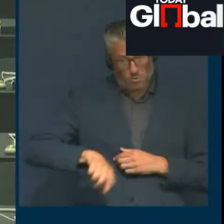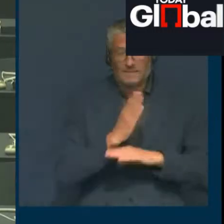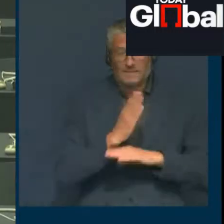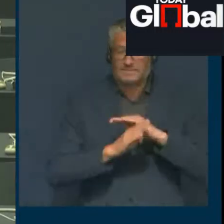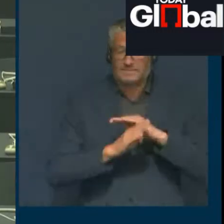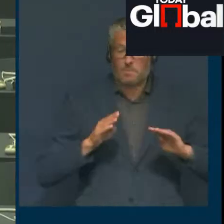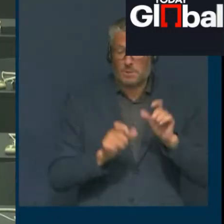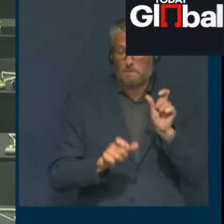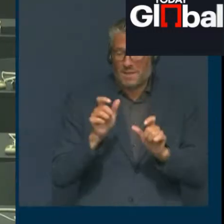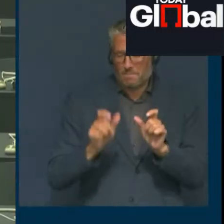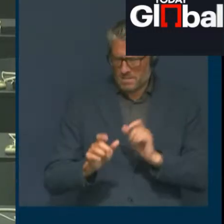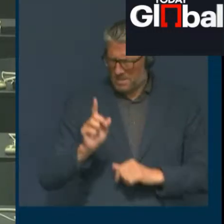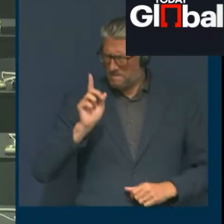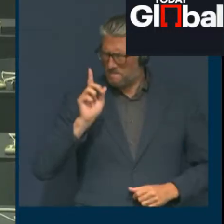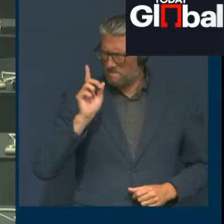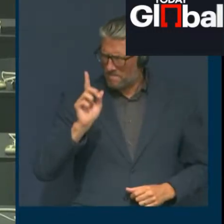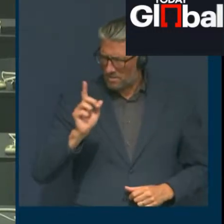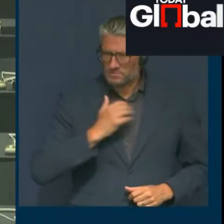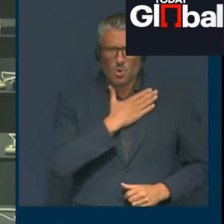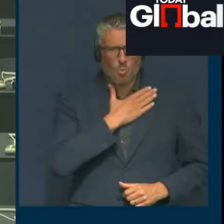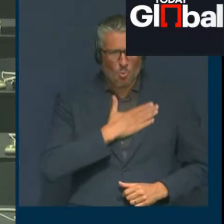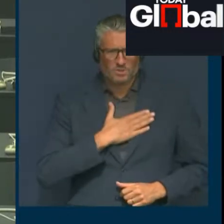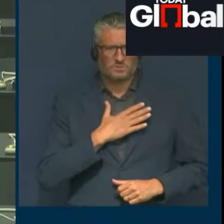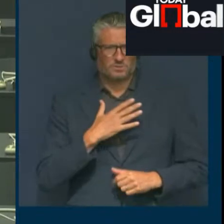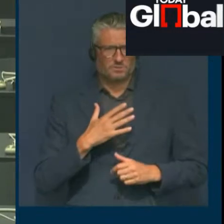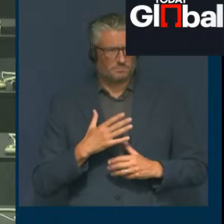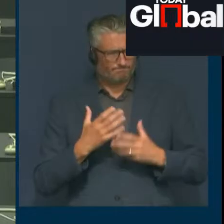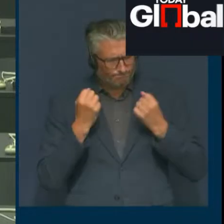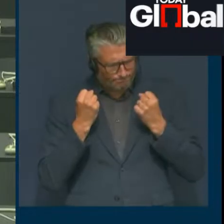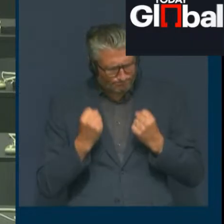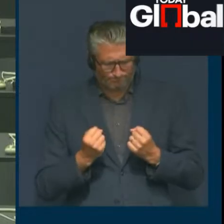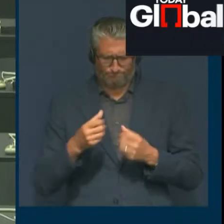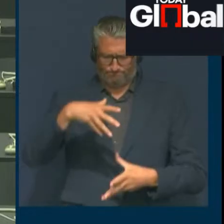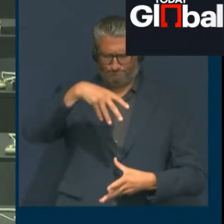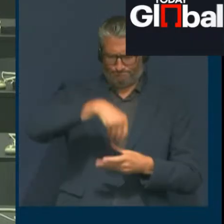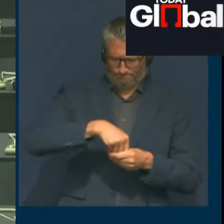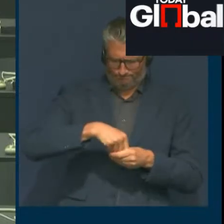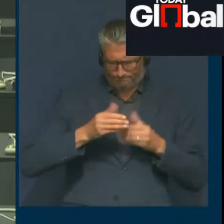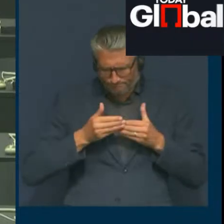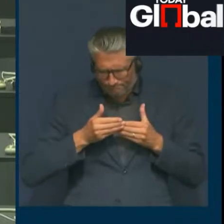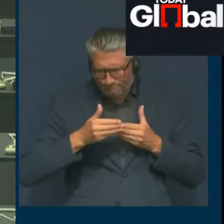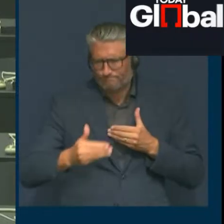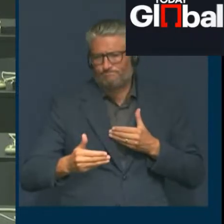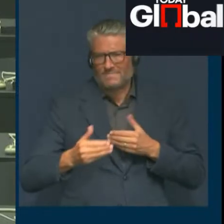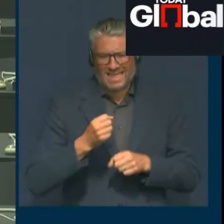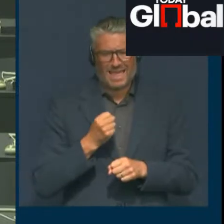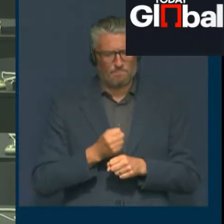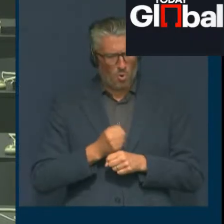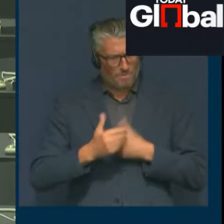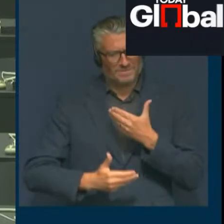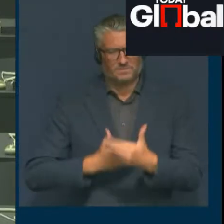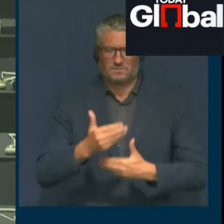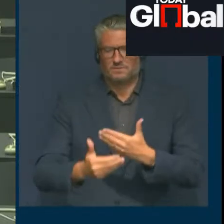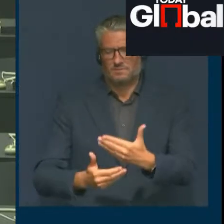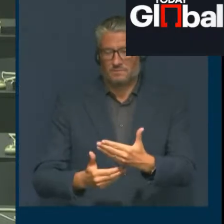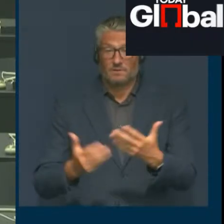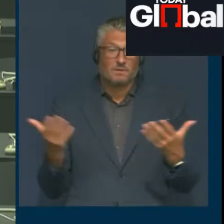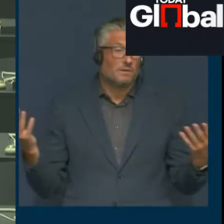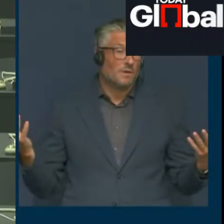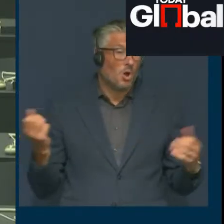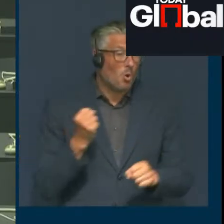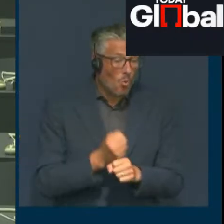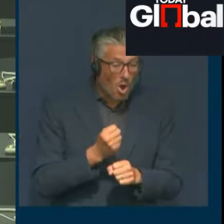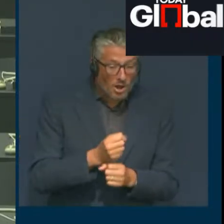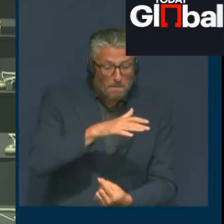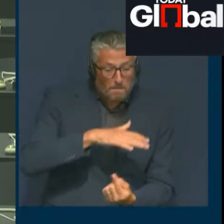labour opportunities. There needs to be reasonable accommodation in the workplace.